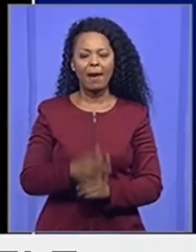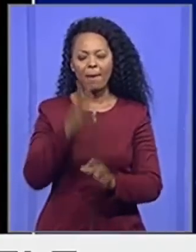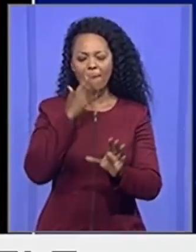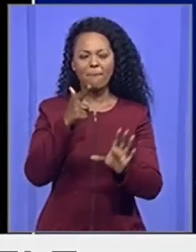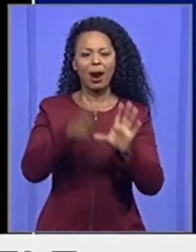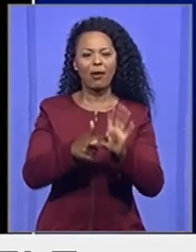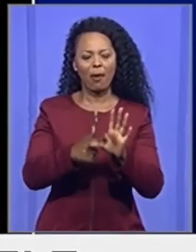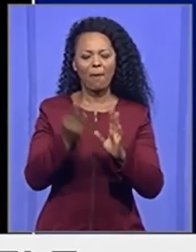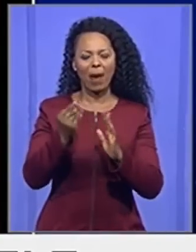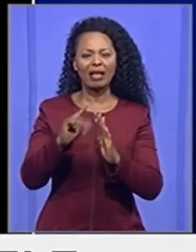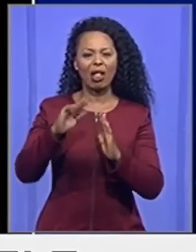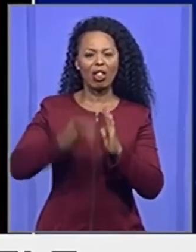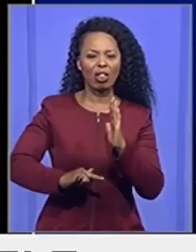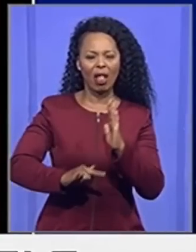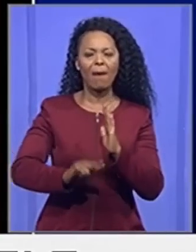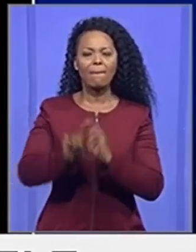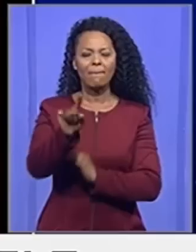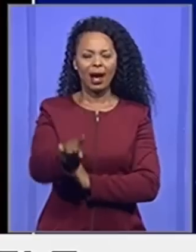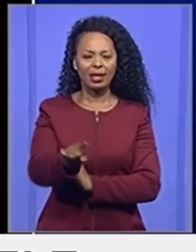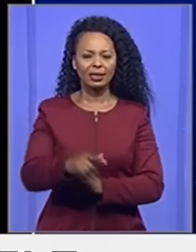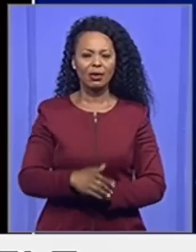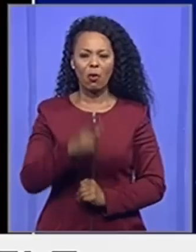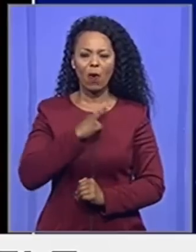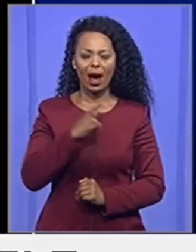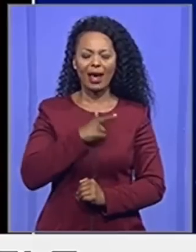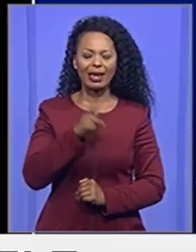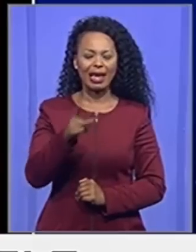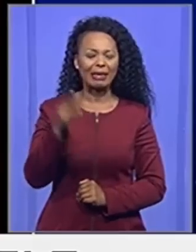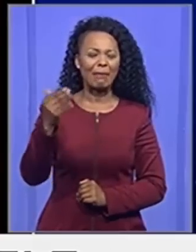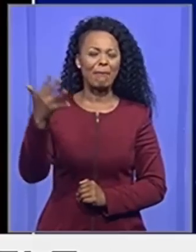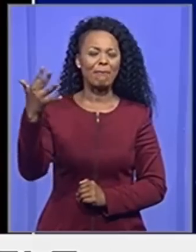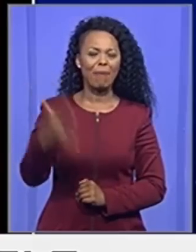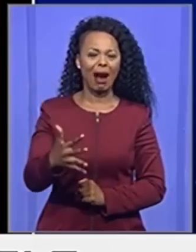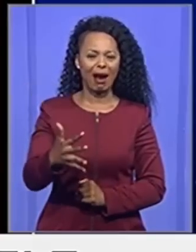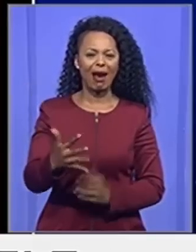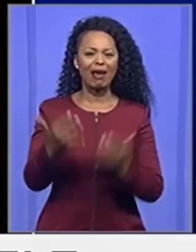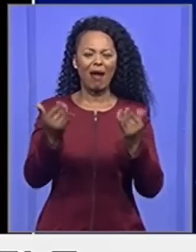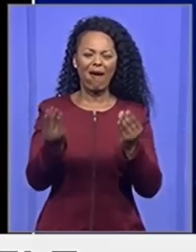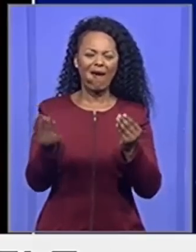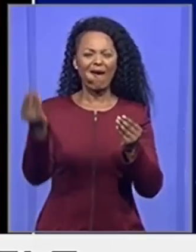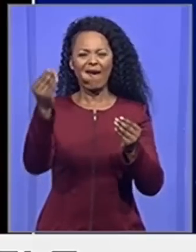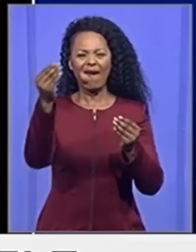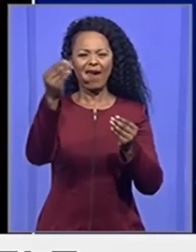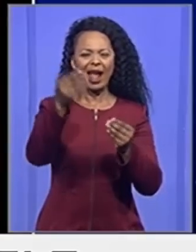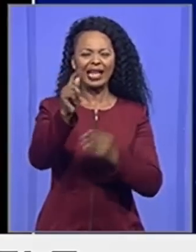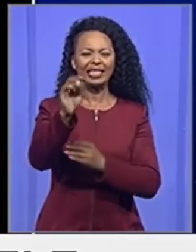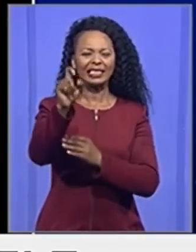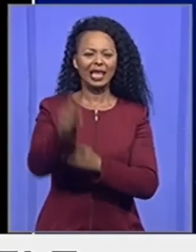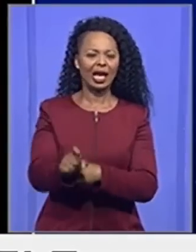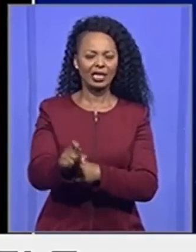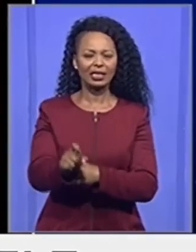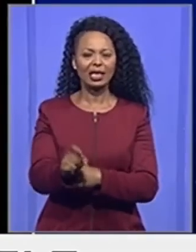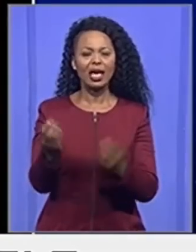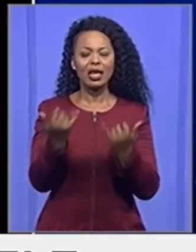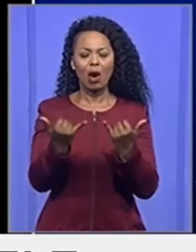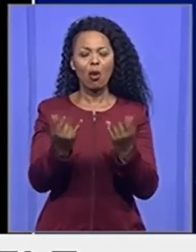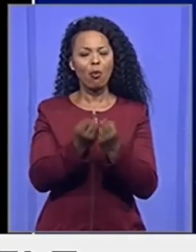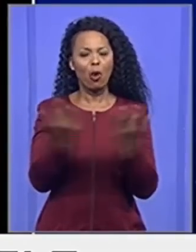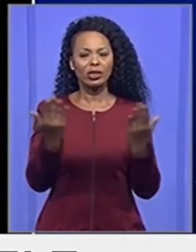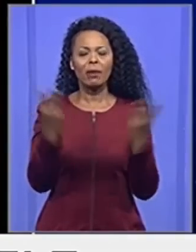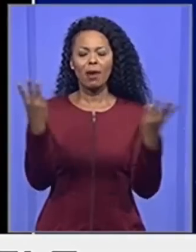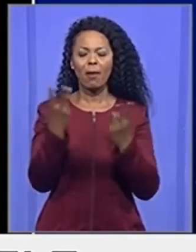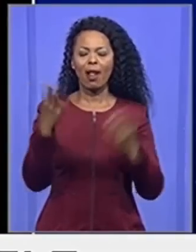Who wouldn't agree that the price of petrol is heavily laden with taxes of all kinds of things and makes it unaffordable? But he